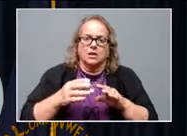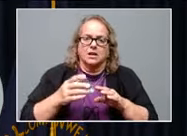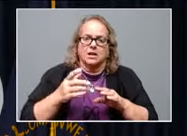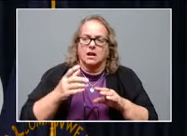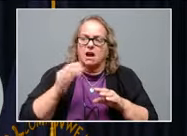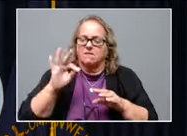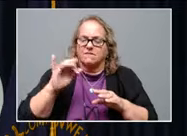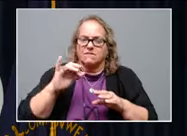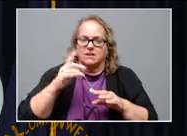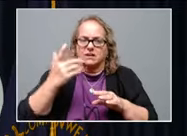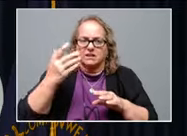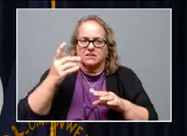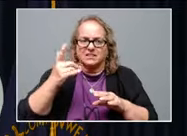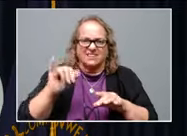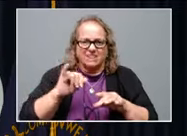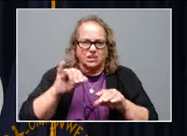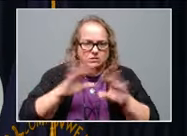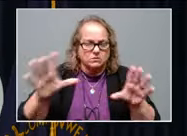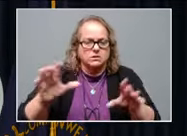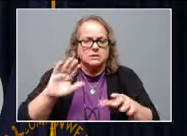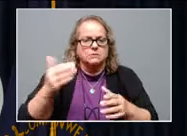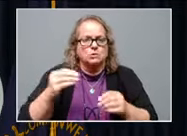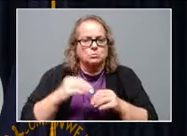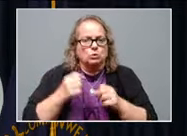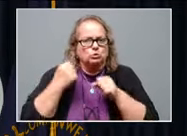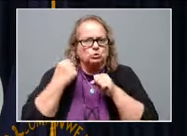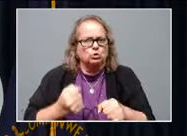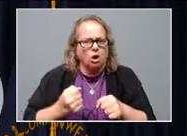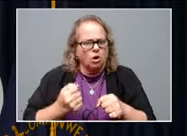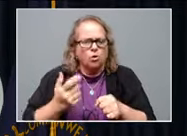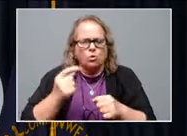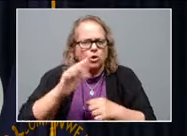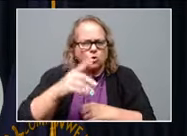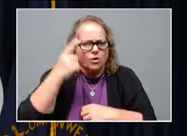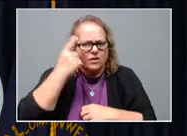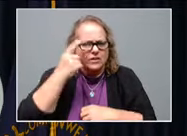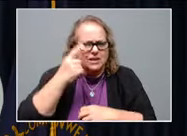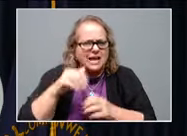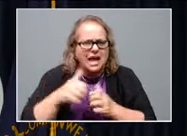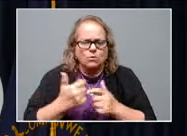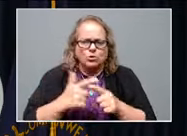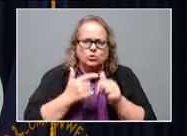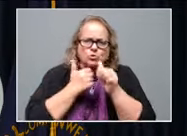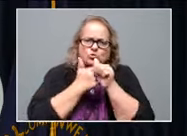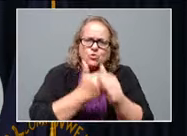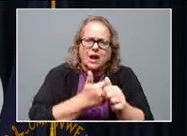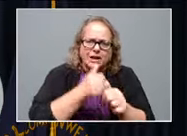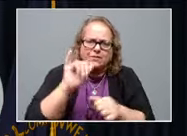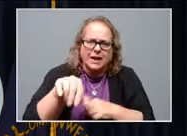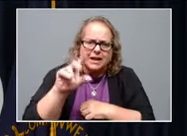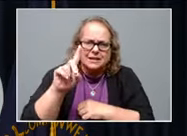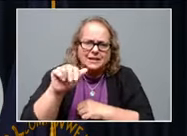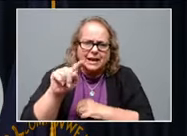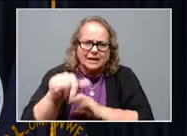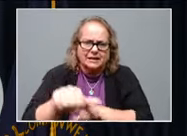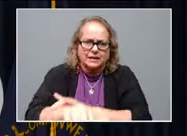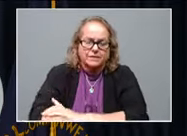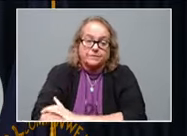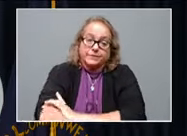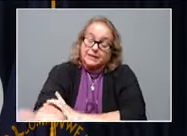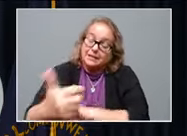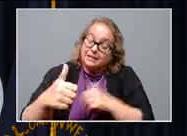than previously thought. So what are your thoughts on that? And is there any way to track this data? It would be challenging